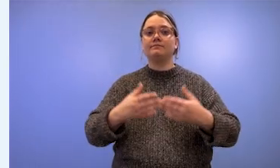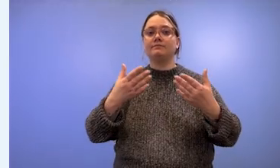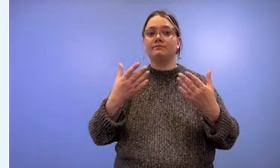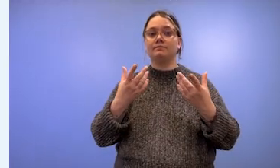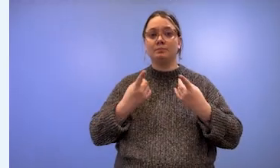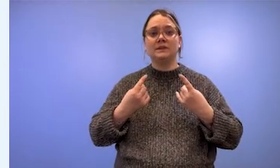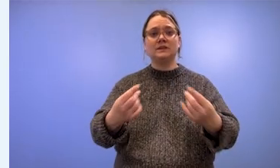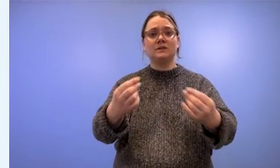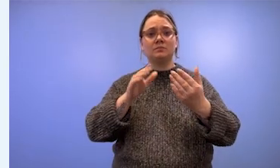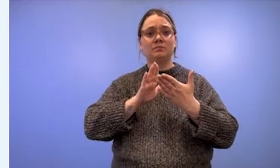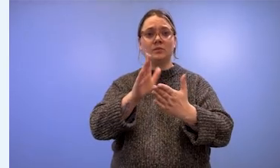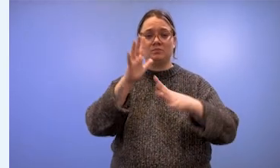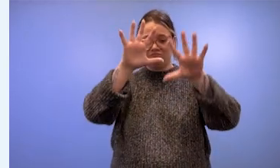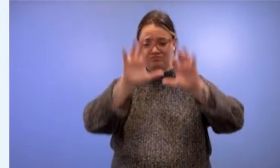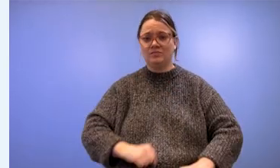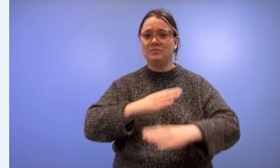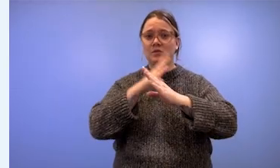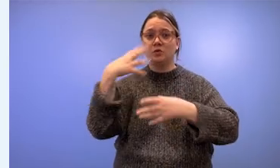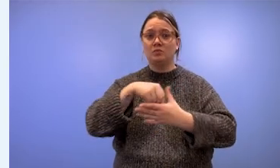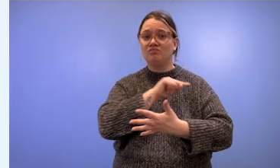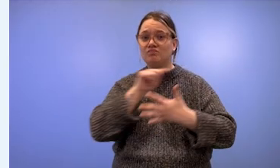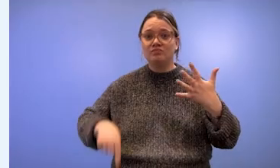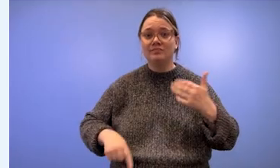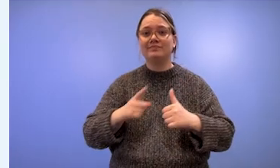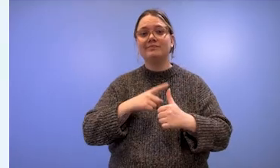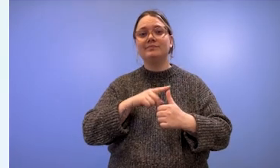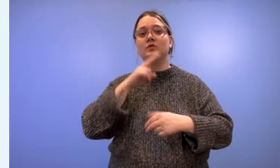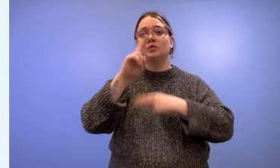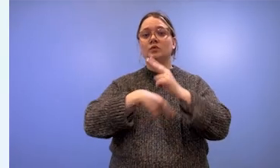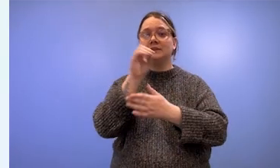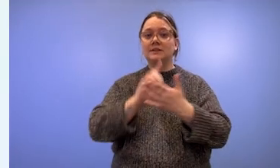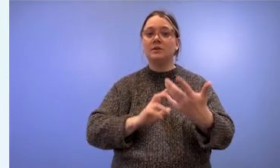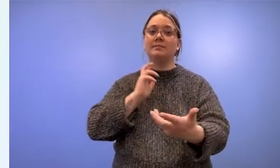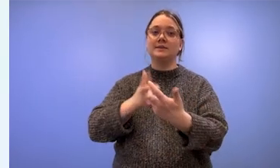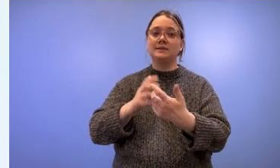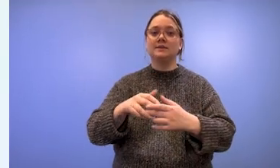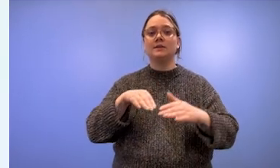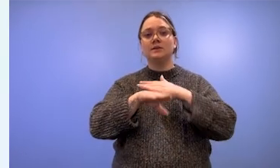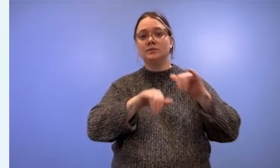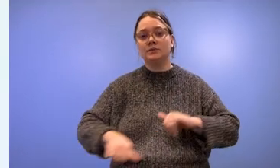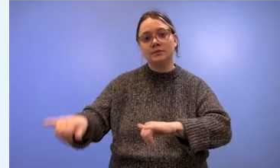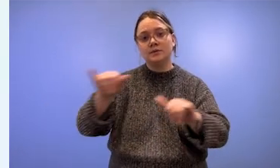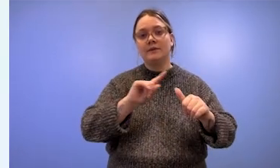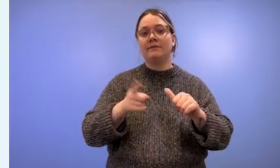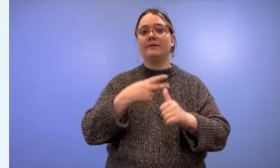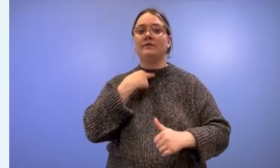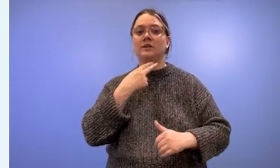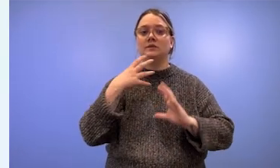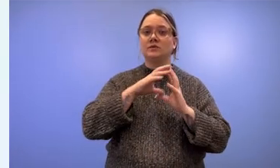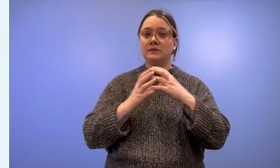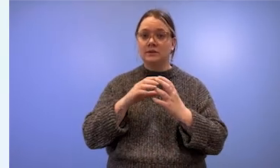removing barriers include universal design, accommodation, accessibility standards, and first voice